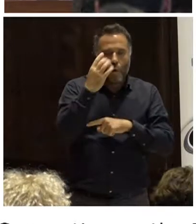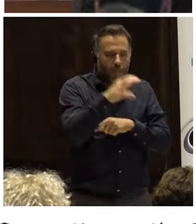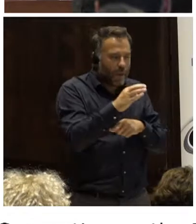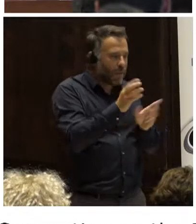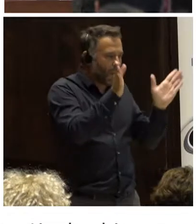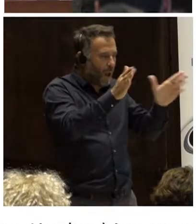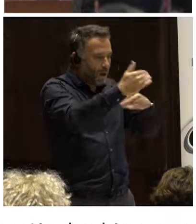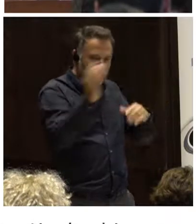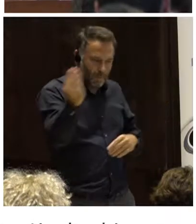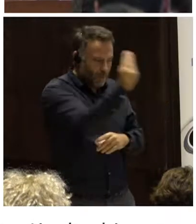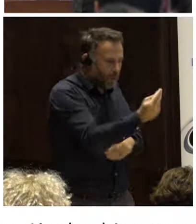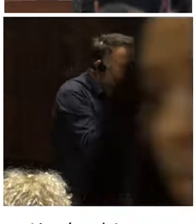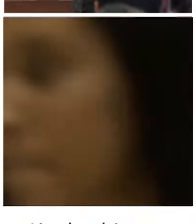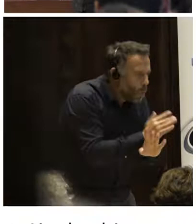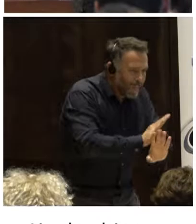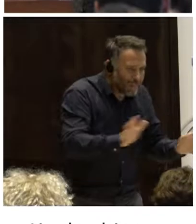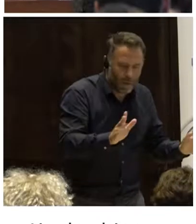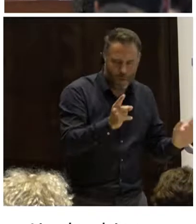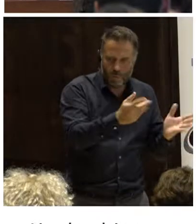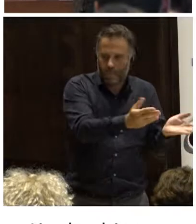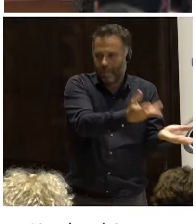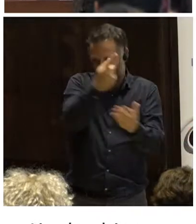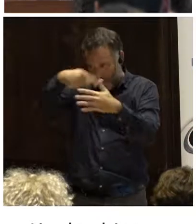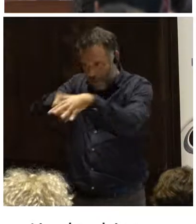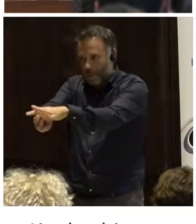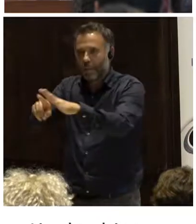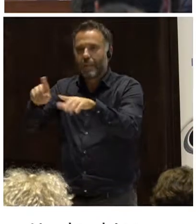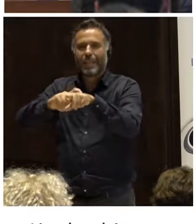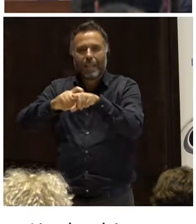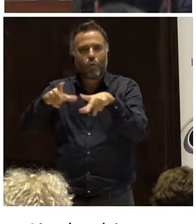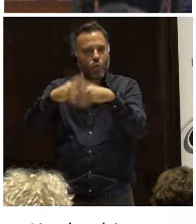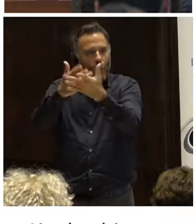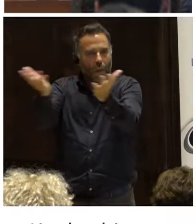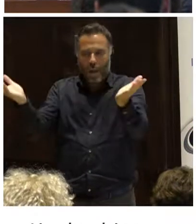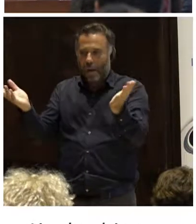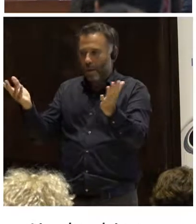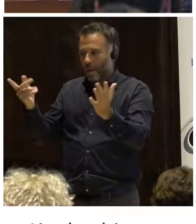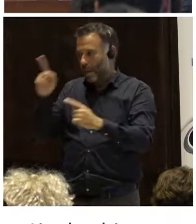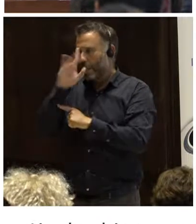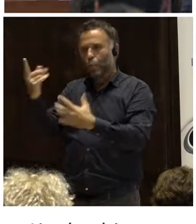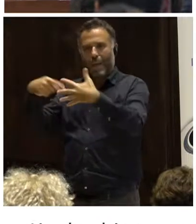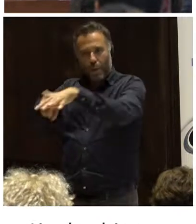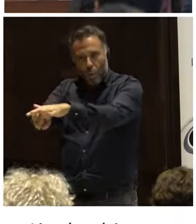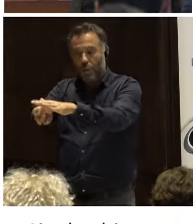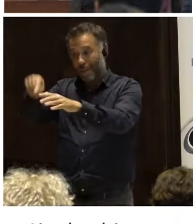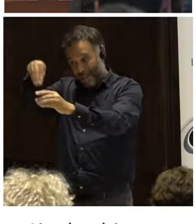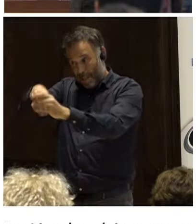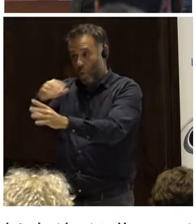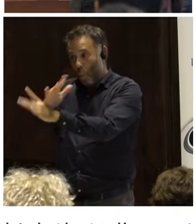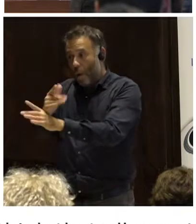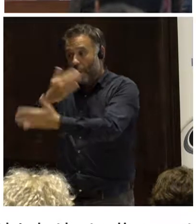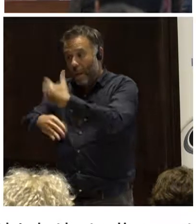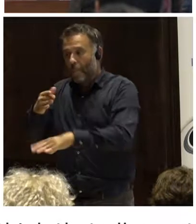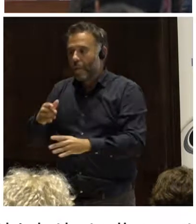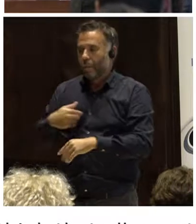play of children with disabilities should be considered in inclusive context. Children with disabilities